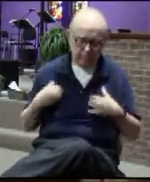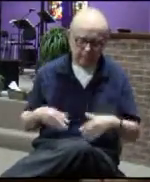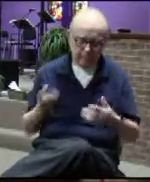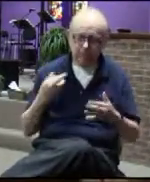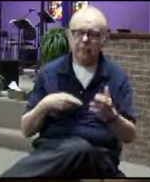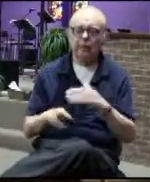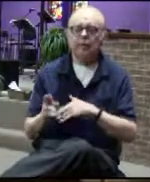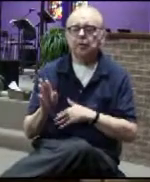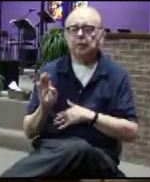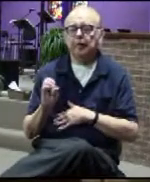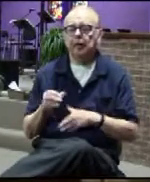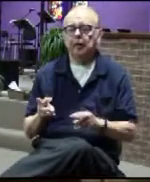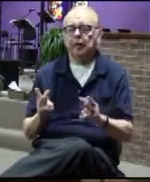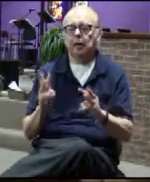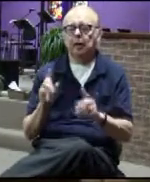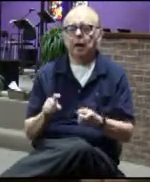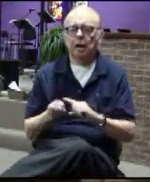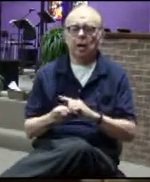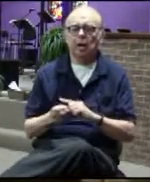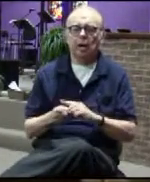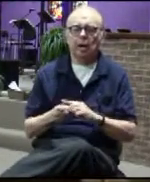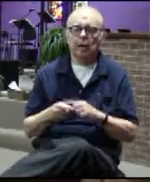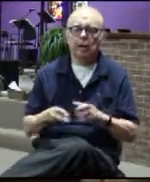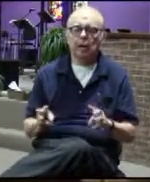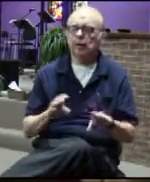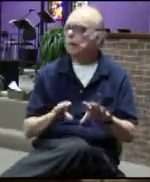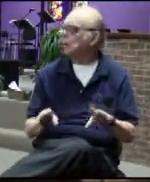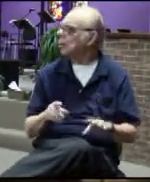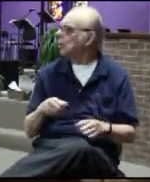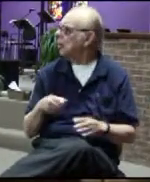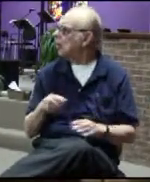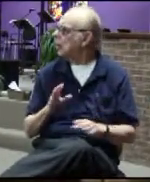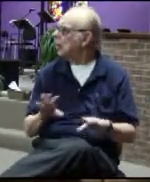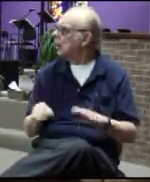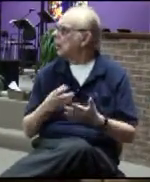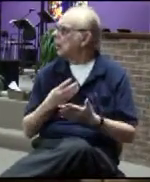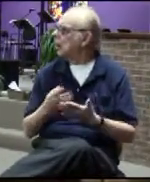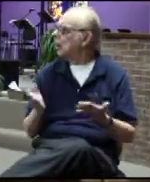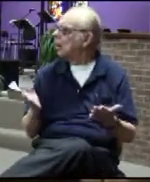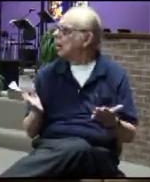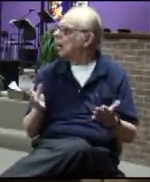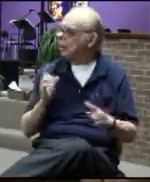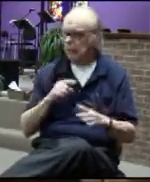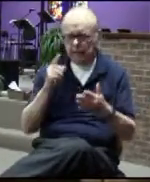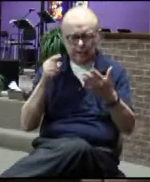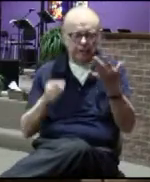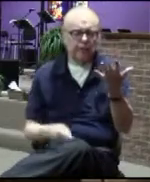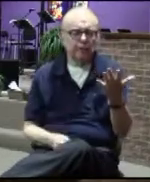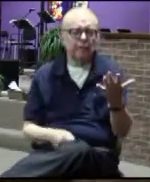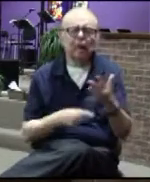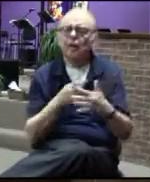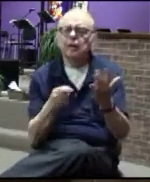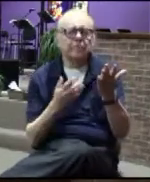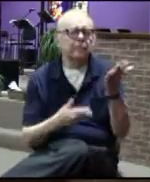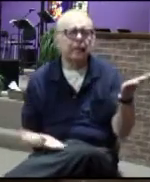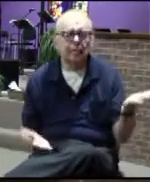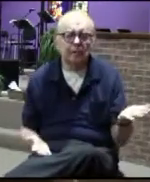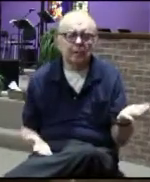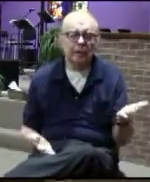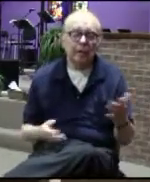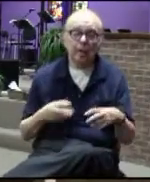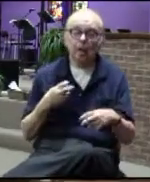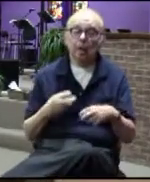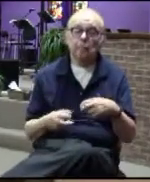In order to be righteous. You gotta change the way you act. In order to be righteous. You gotta do this. And you gotta do that. And the